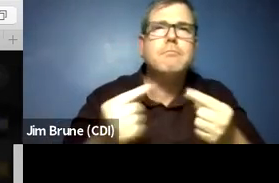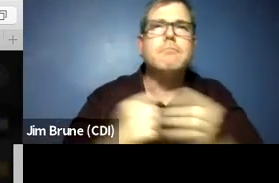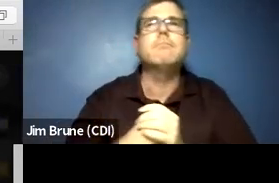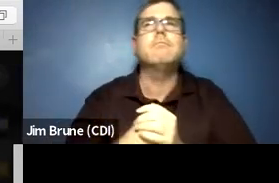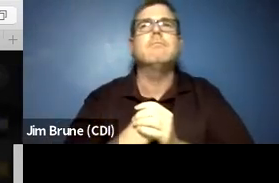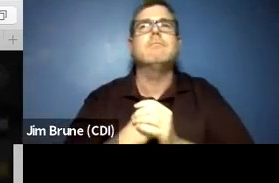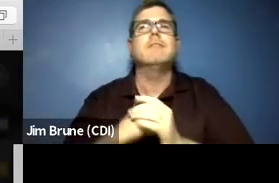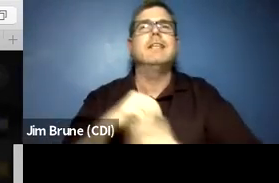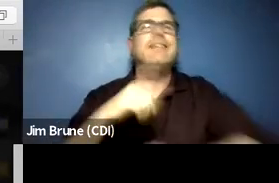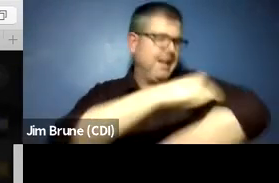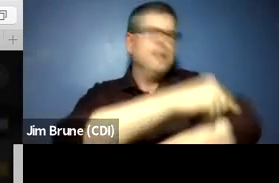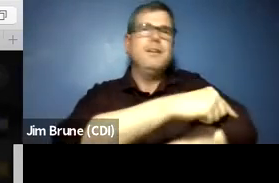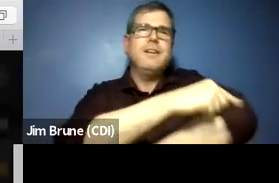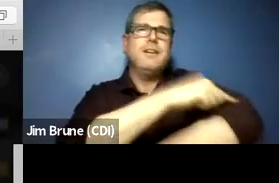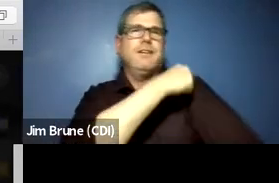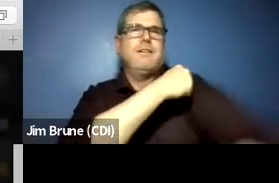joint pains,